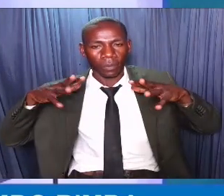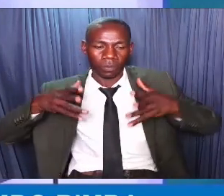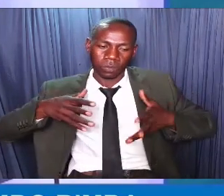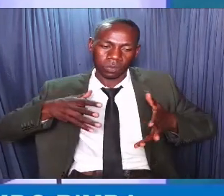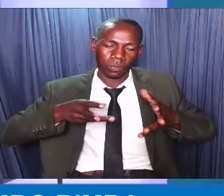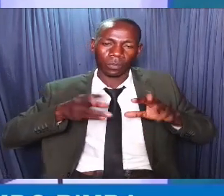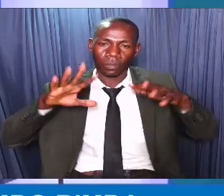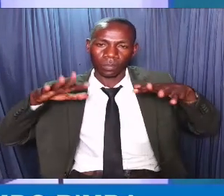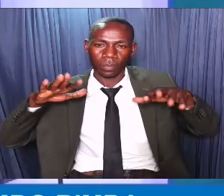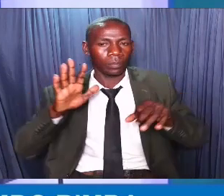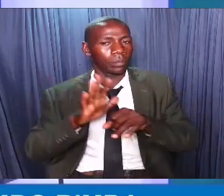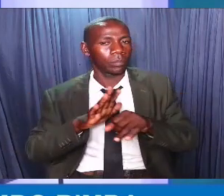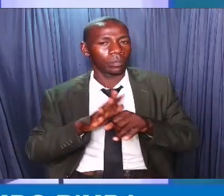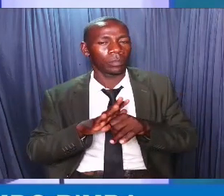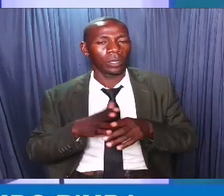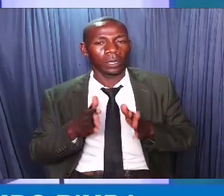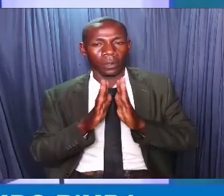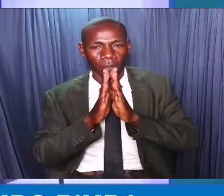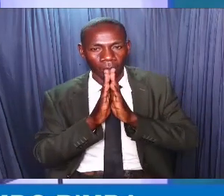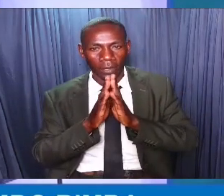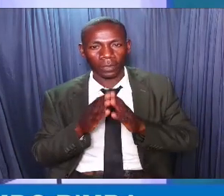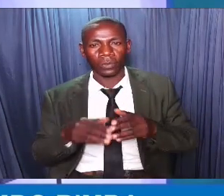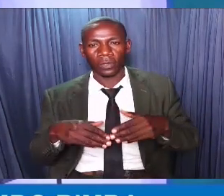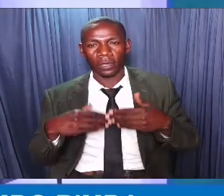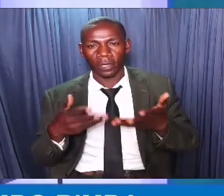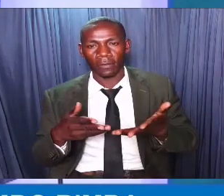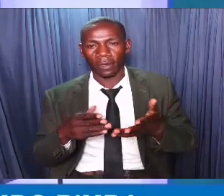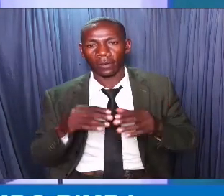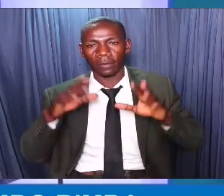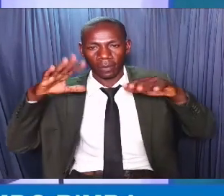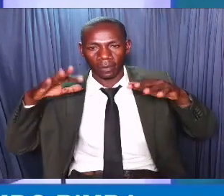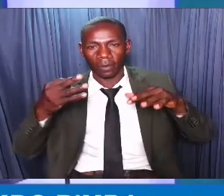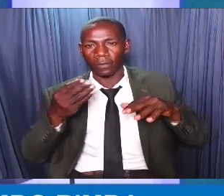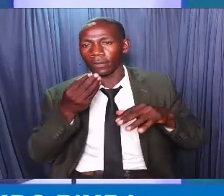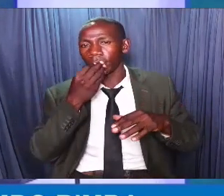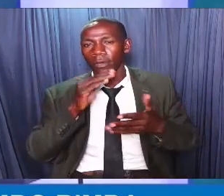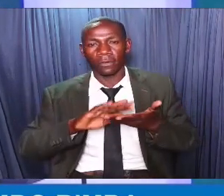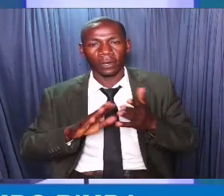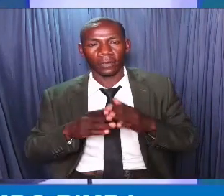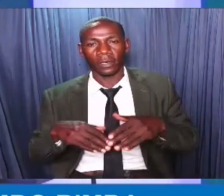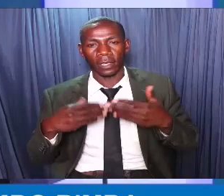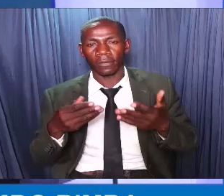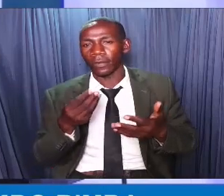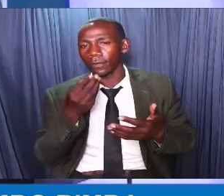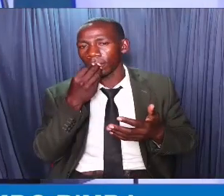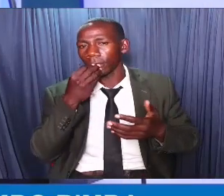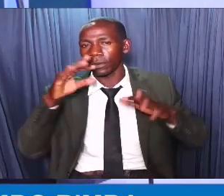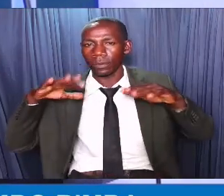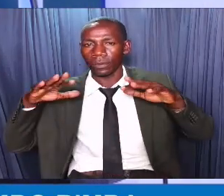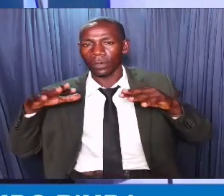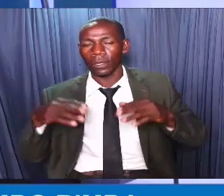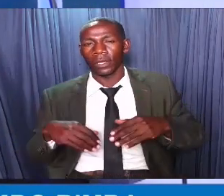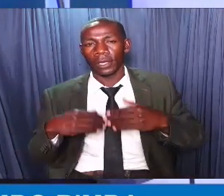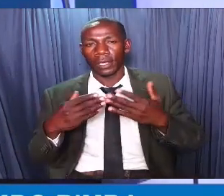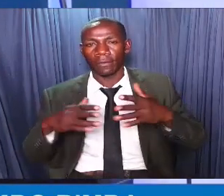mafuriko. We are grateful he has saved us from the floods. Sasa tunamuomba atupe mvua ya chakula. But we pray he gives us rain. Atusamehe atupe mvua ya chakula. Let him forgive us and give us rain for food.